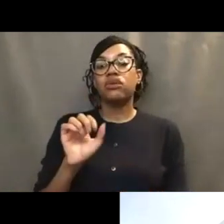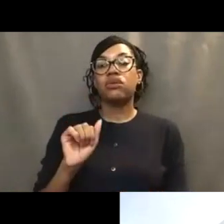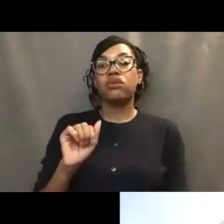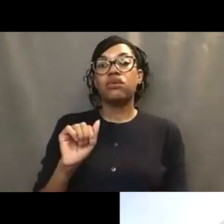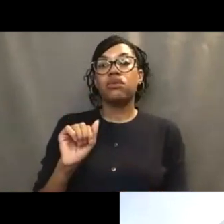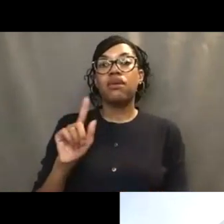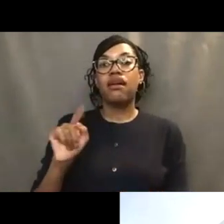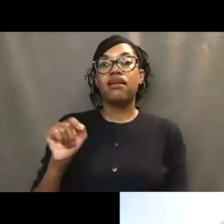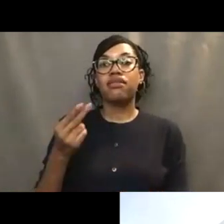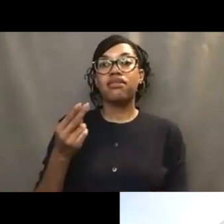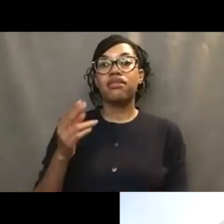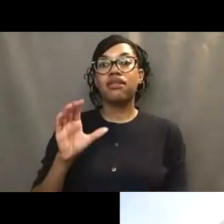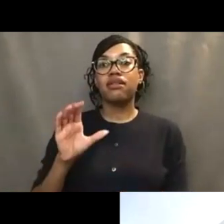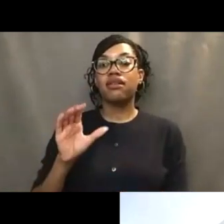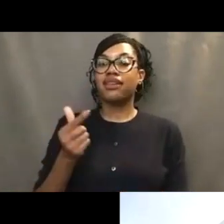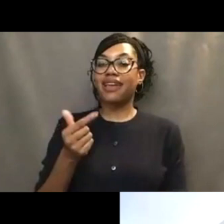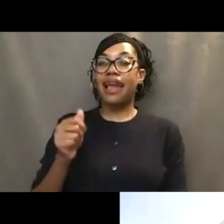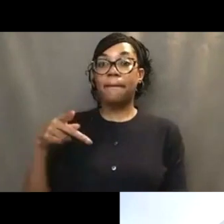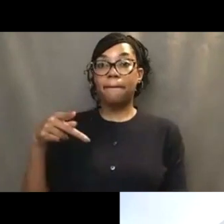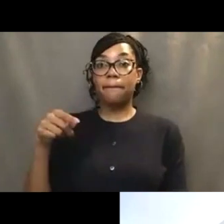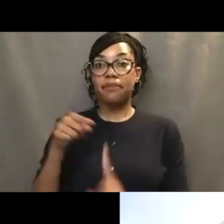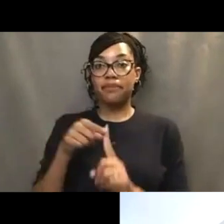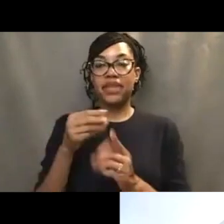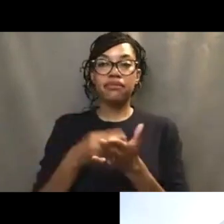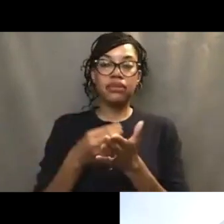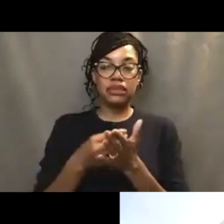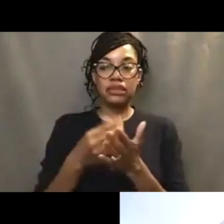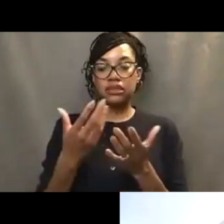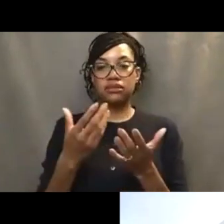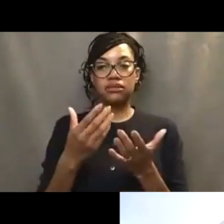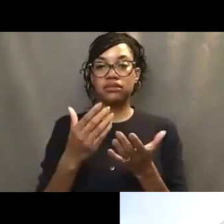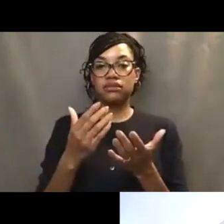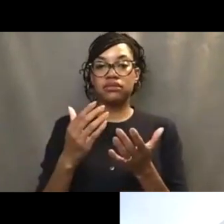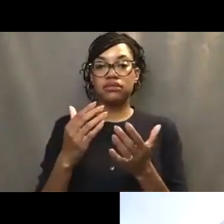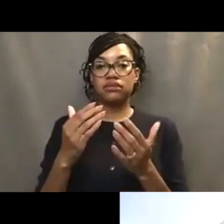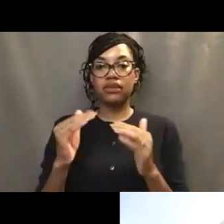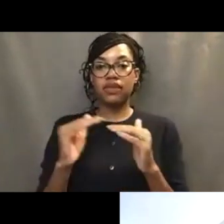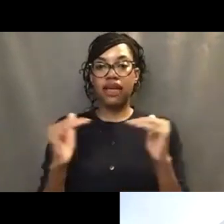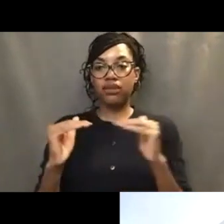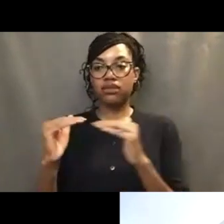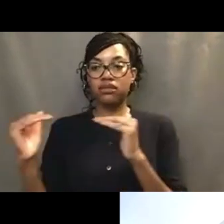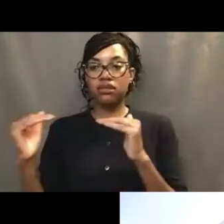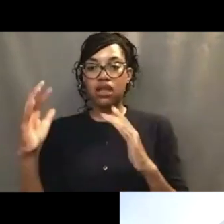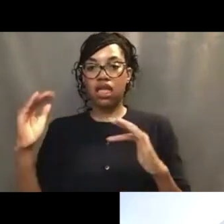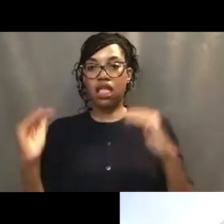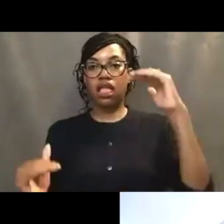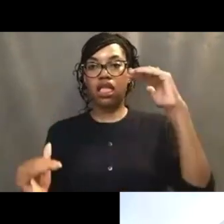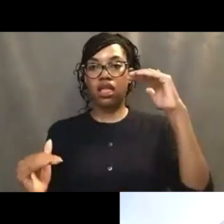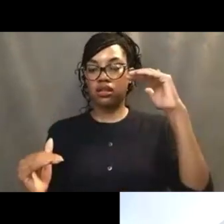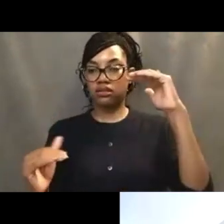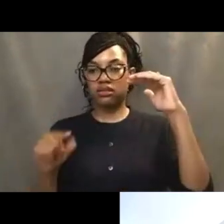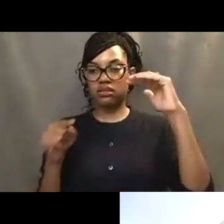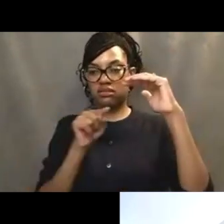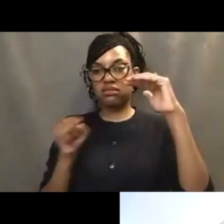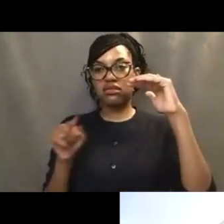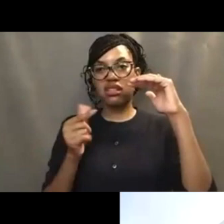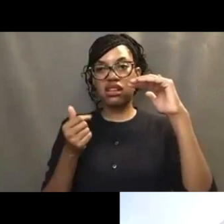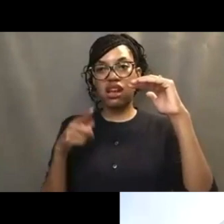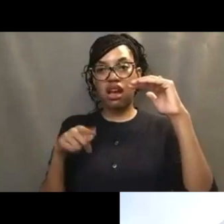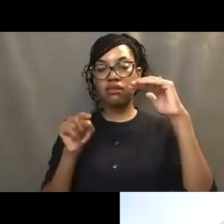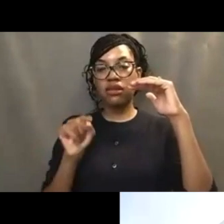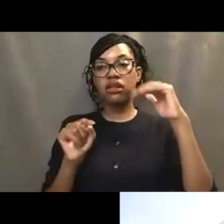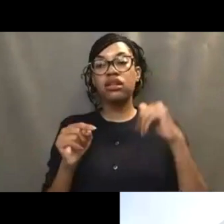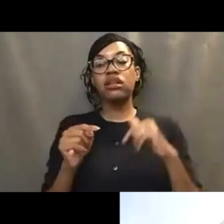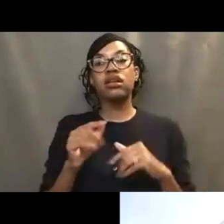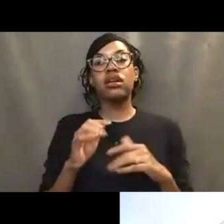impacts both the teaching conditions and the learning conditions of students, right? I think that's what was really